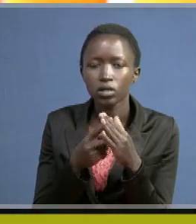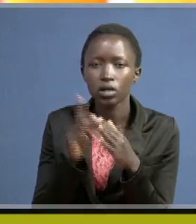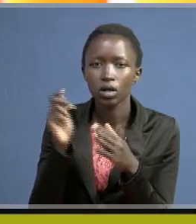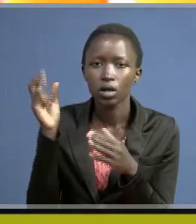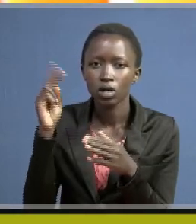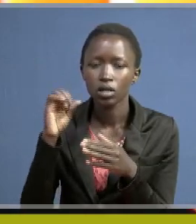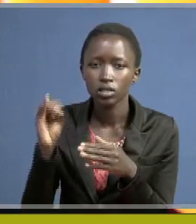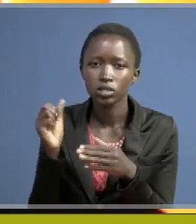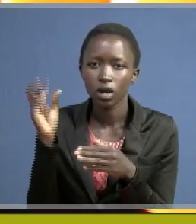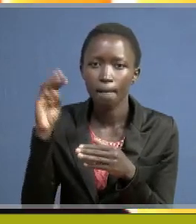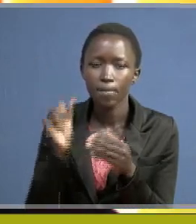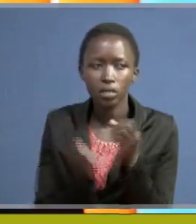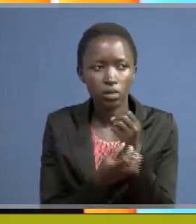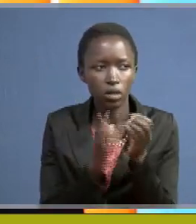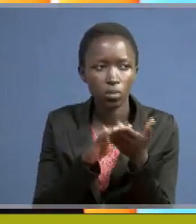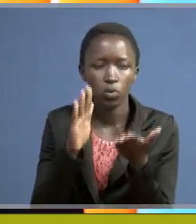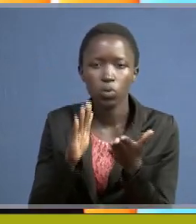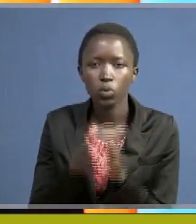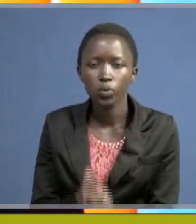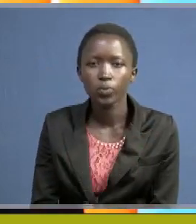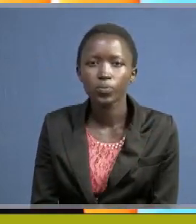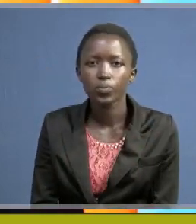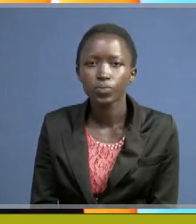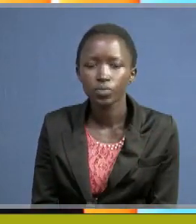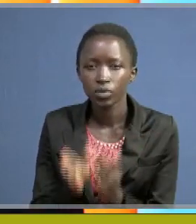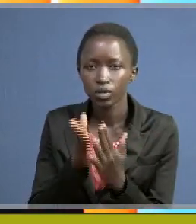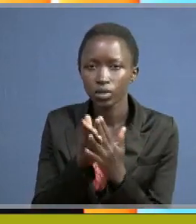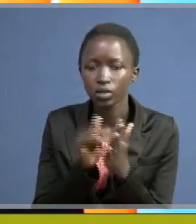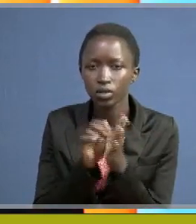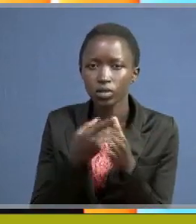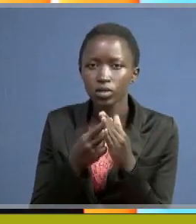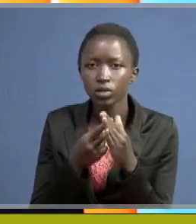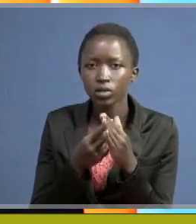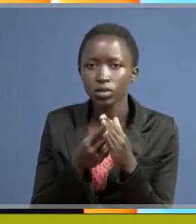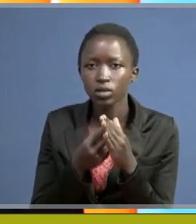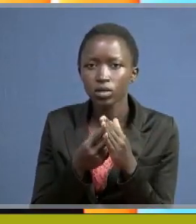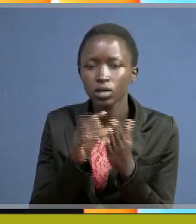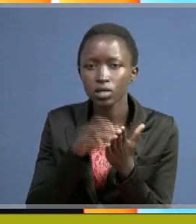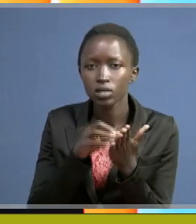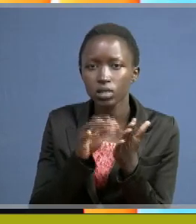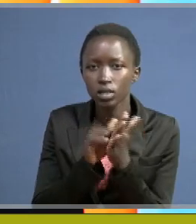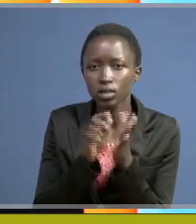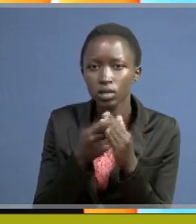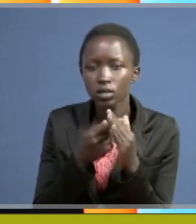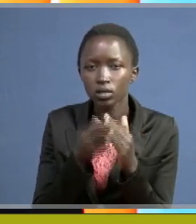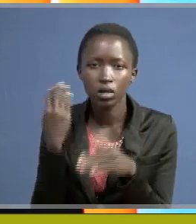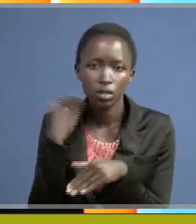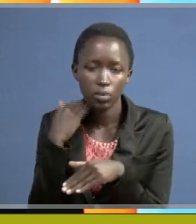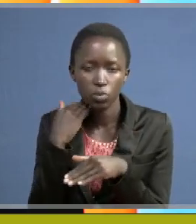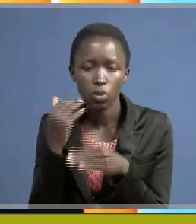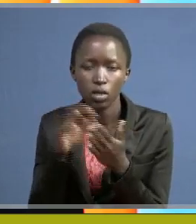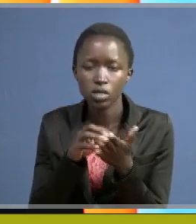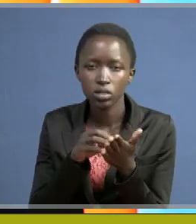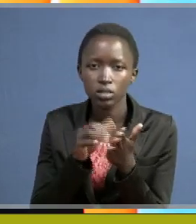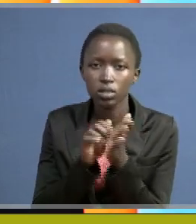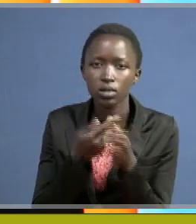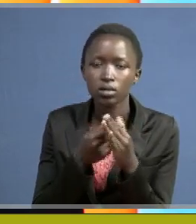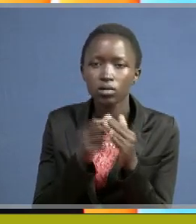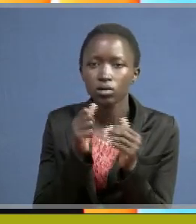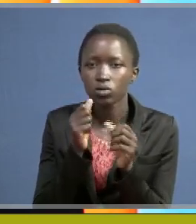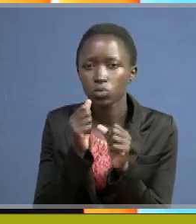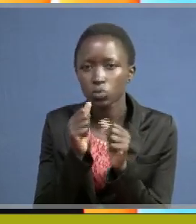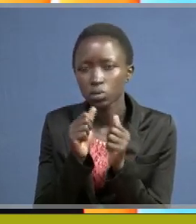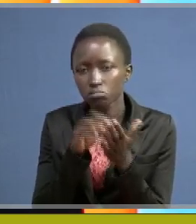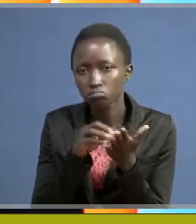Kanjama anatueleza zaidi. There is a division that deals with civil cases, one that deals with criminal cases, one that deals